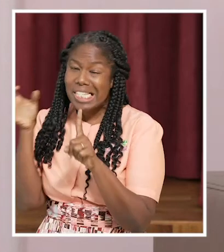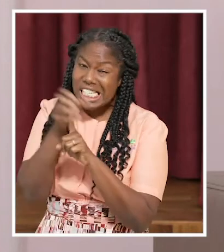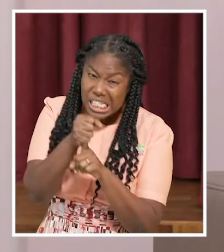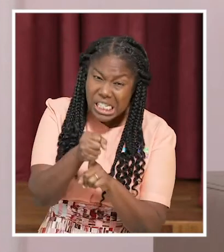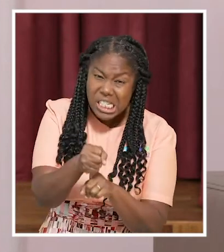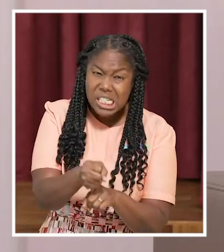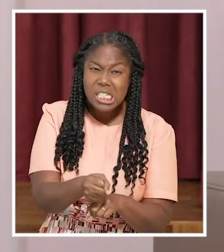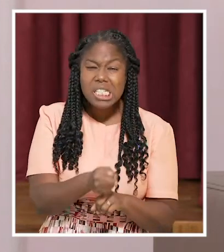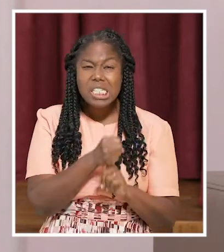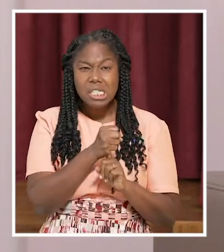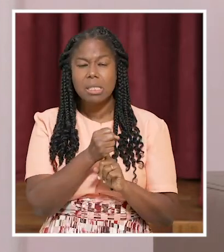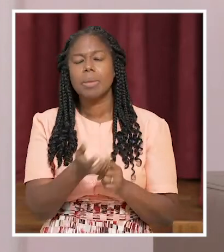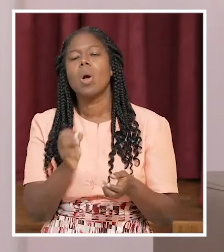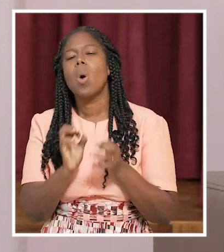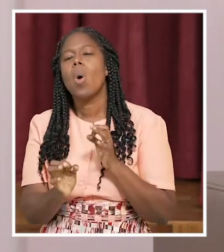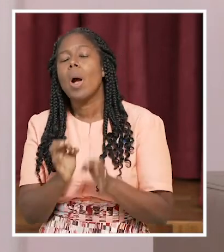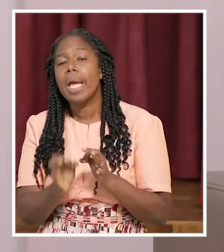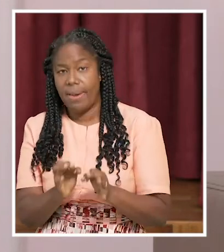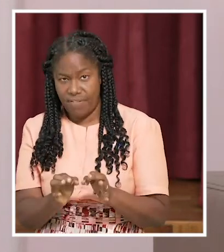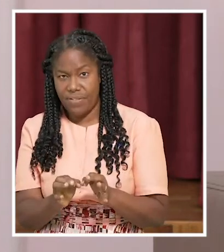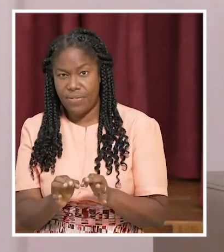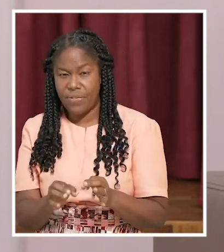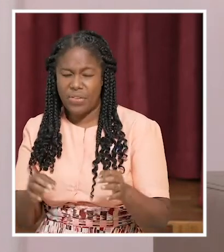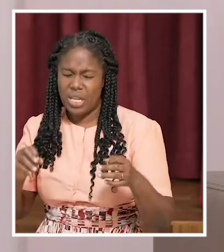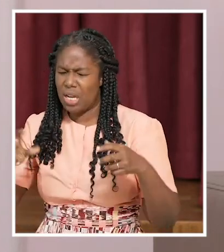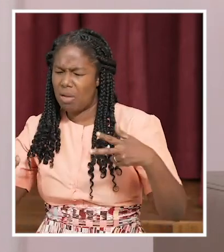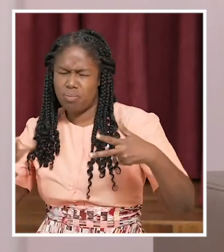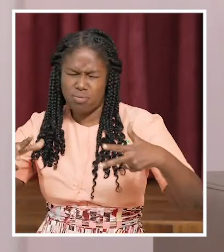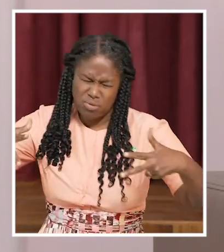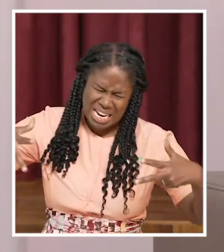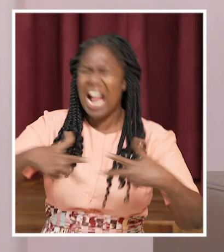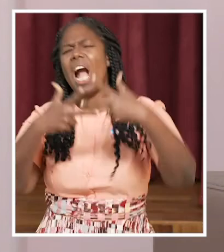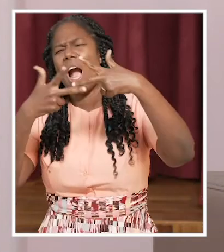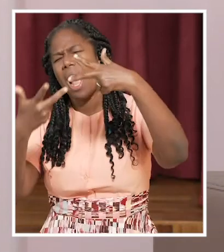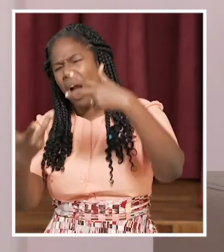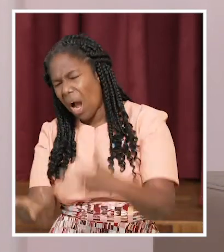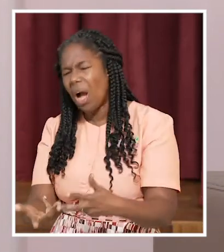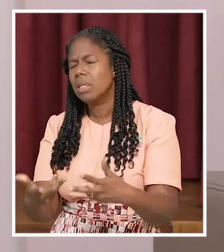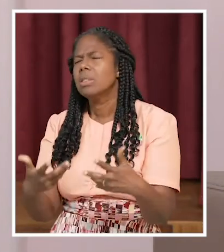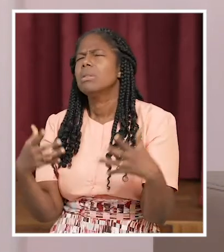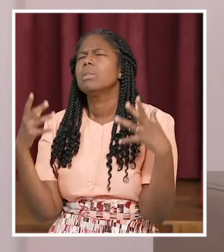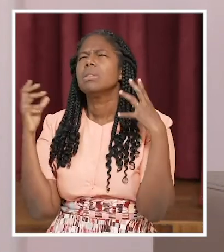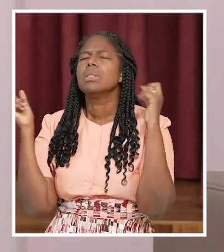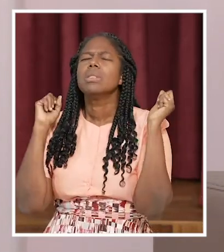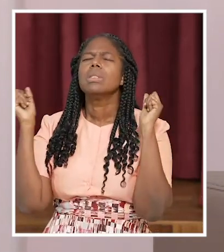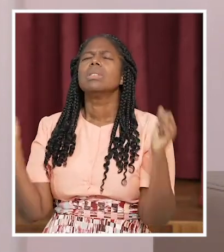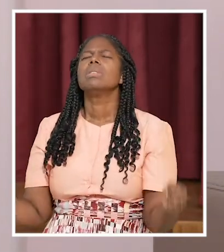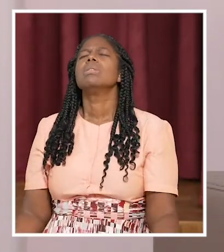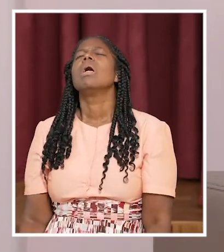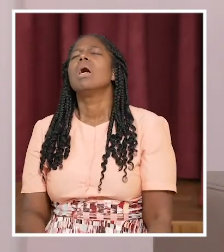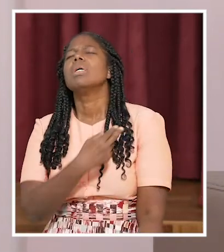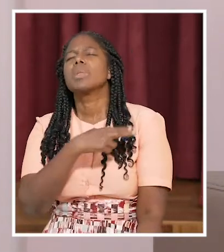accidents, severe accidents. Right. So you were in a very traumatic incident, and subsequent to that, you start